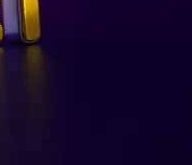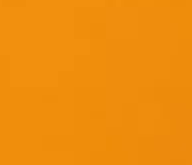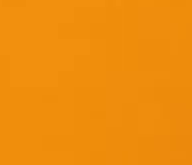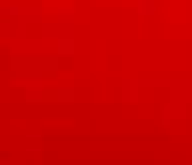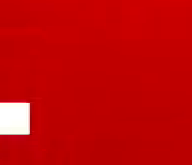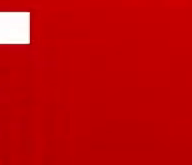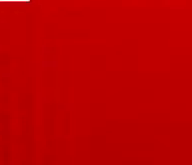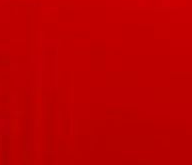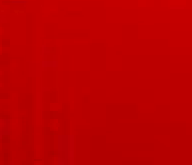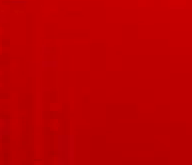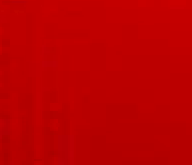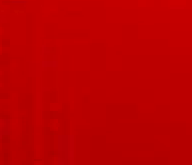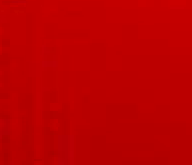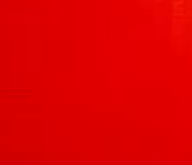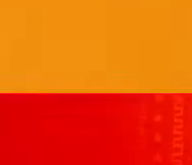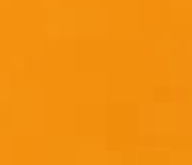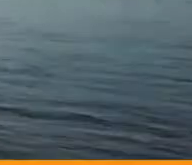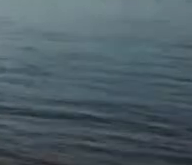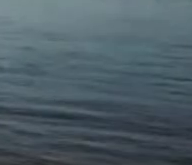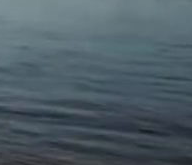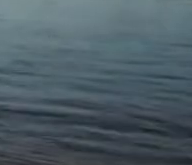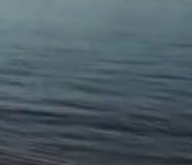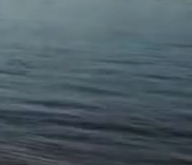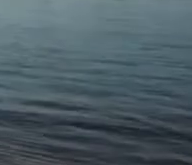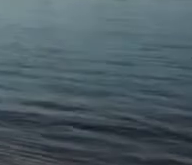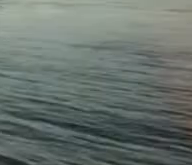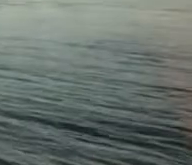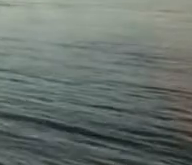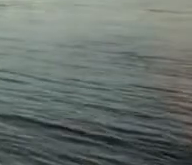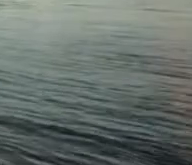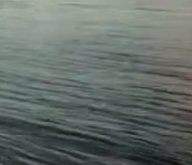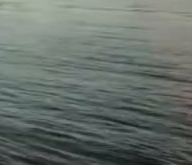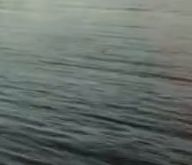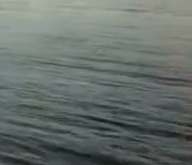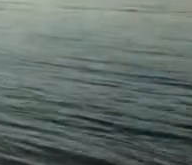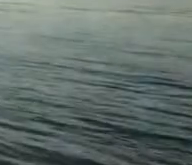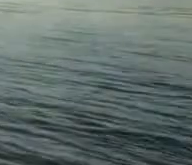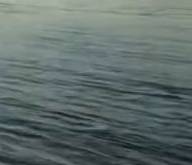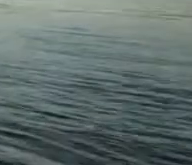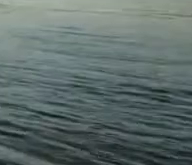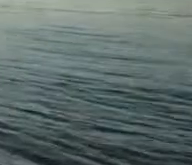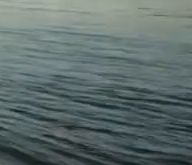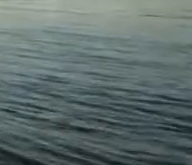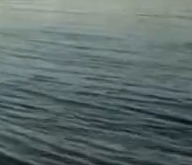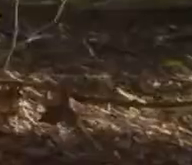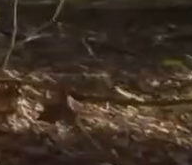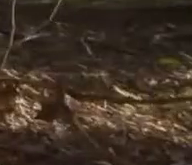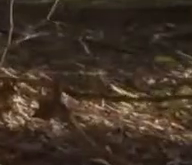I'll love you till the end of time. Hey.